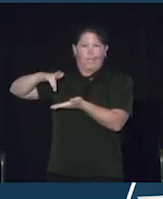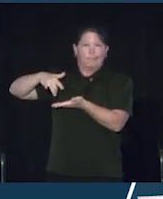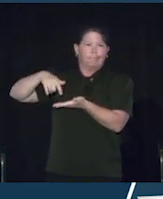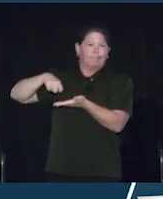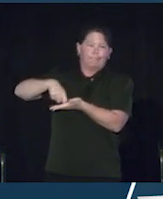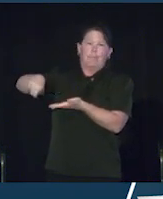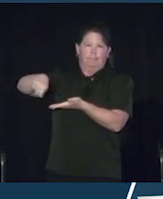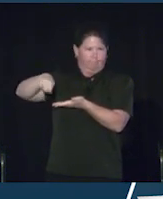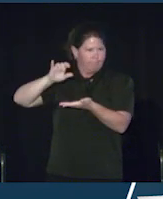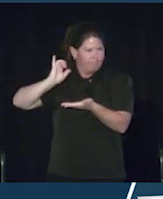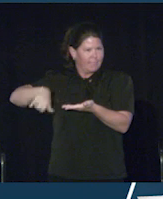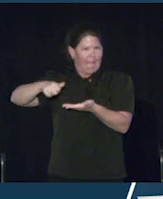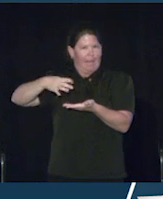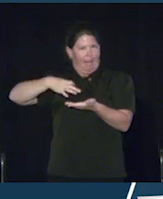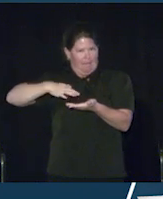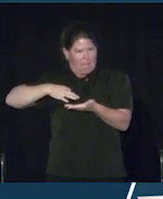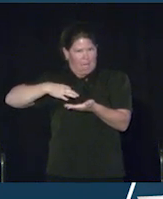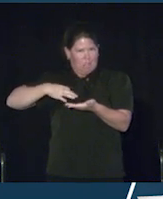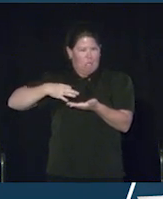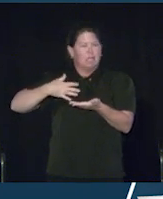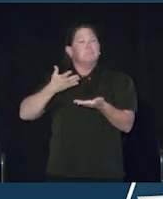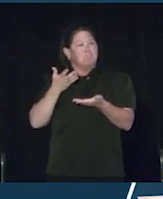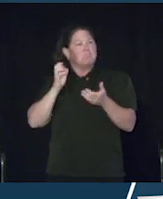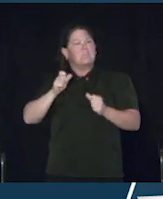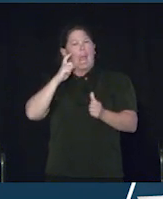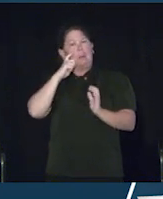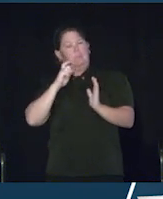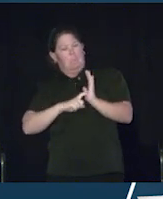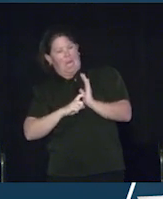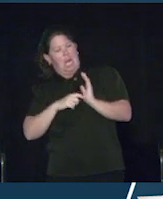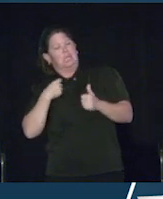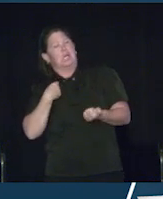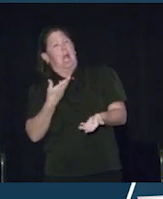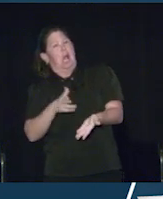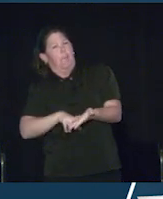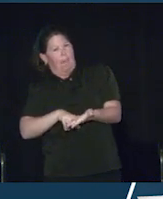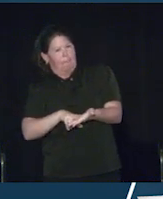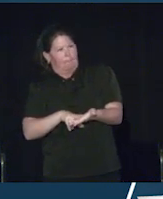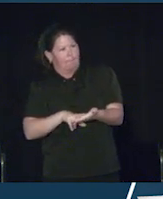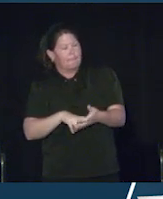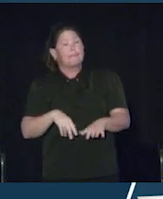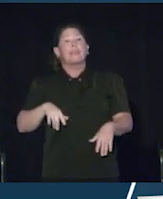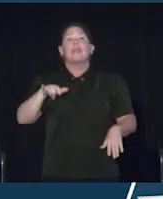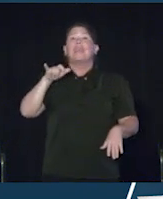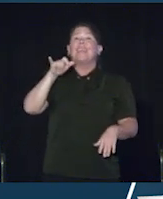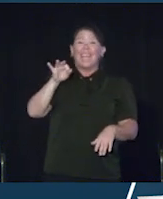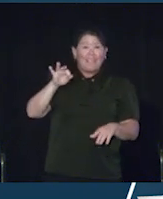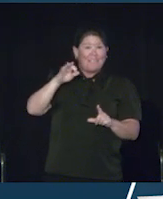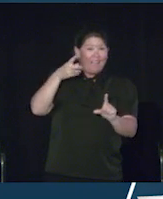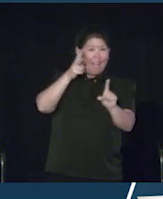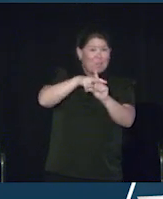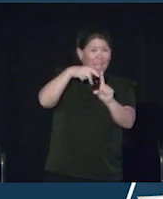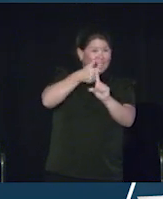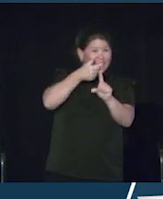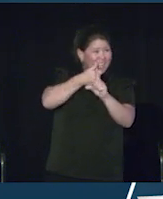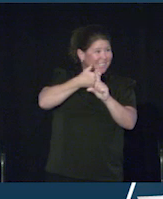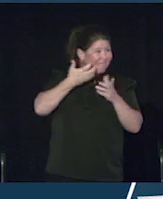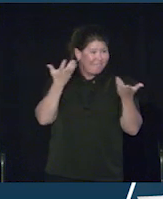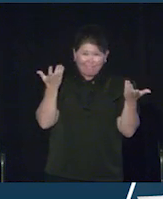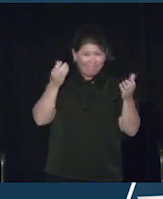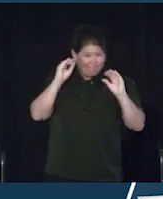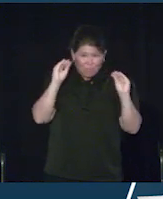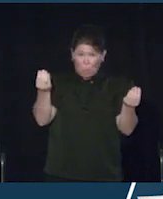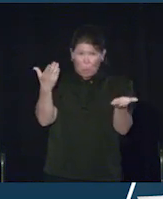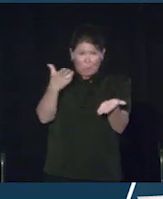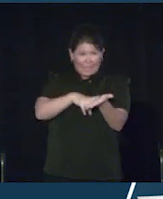the application, once it's considered to be complete, because that's the other thing, if the application is incomplete, we're not able to complete